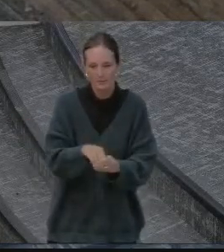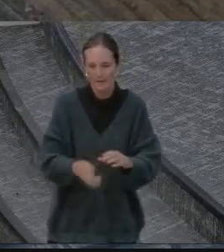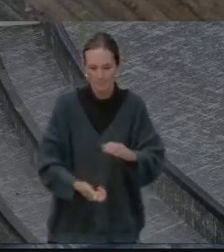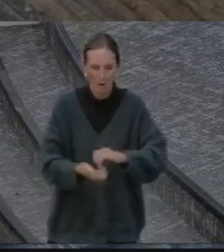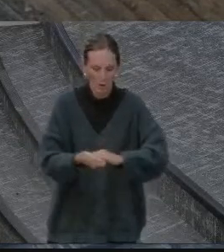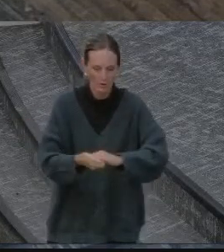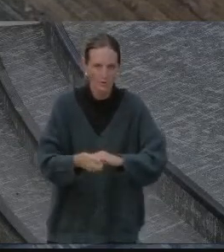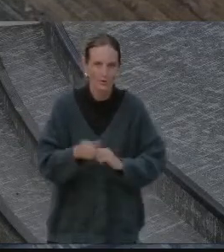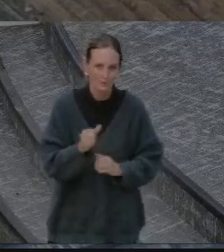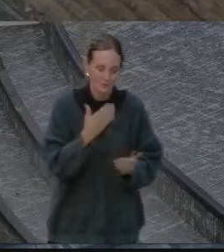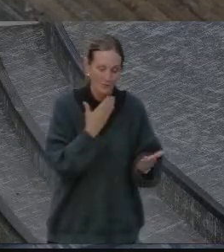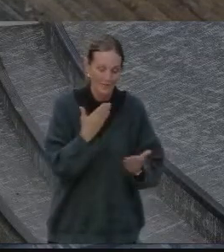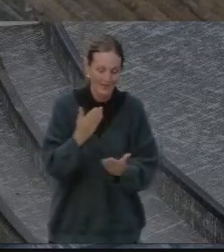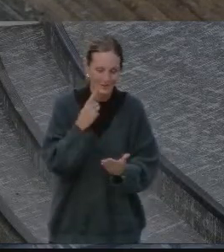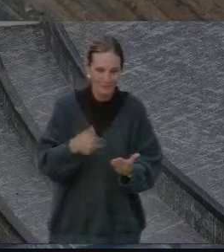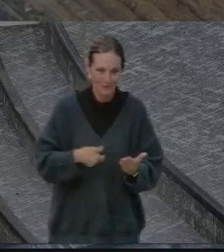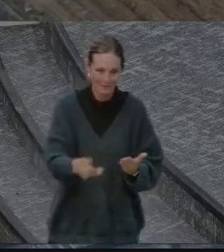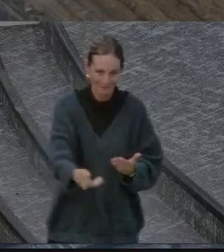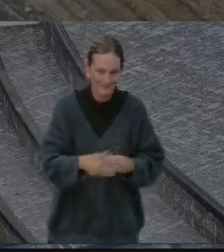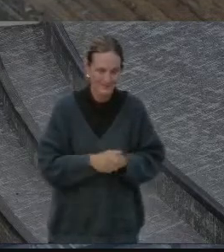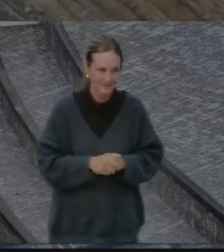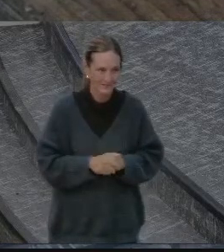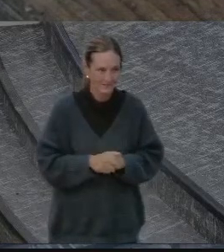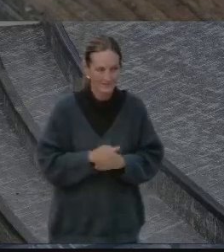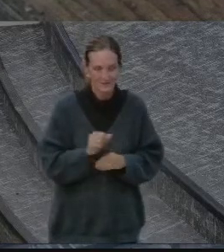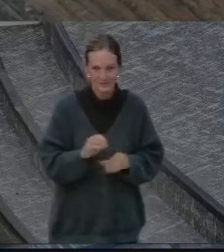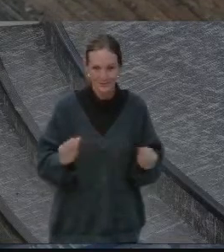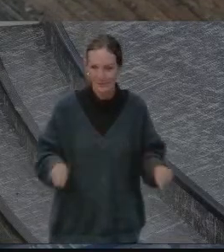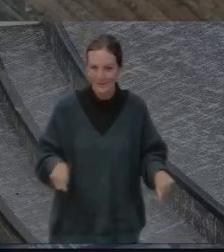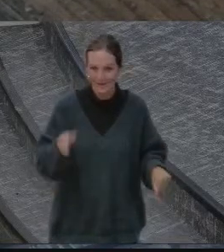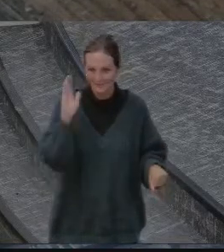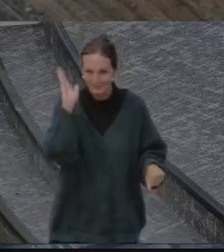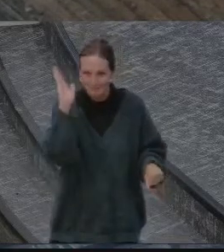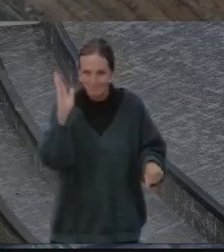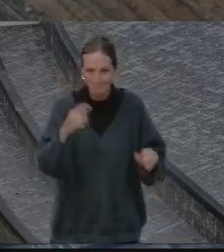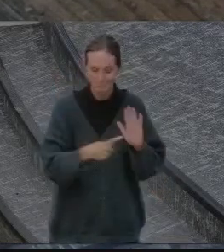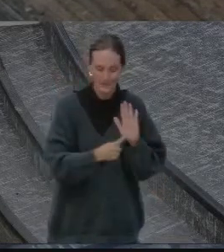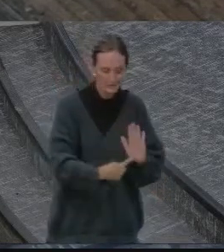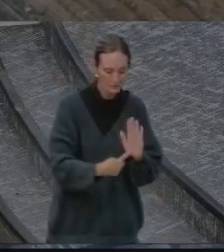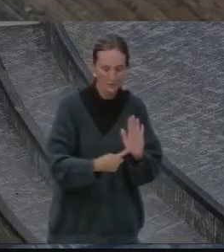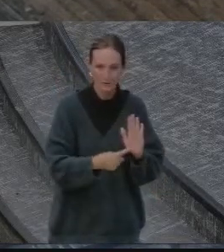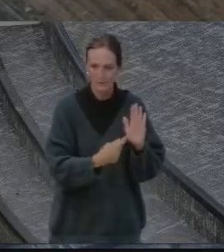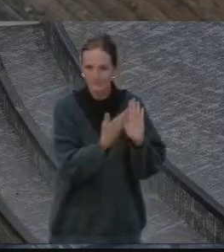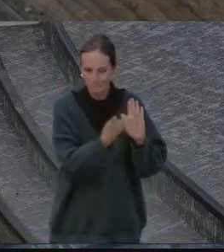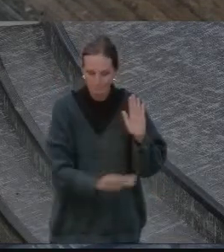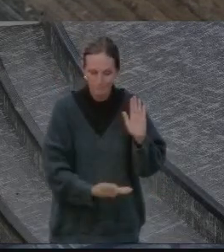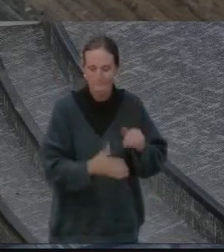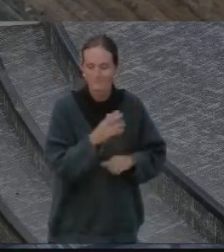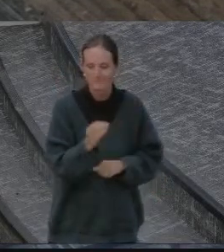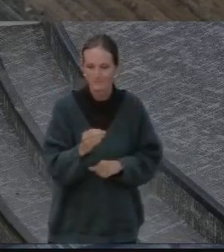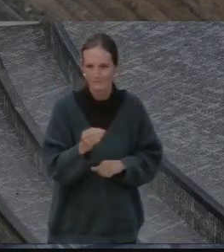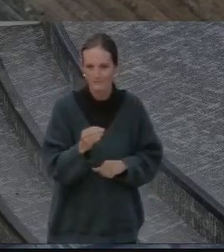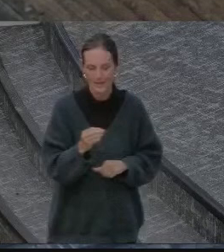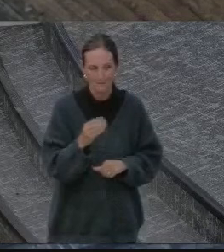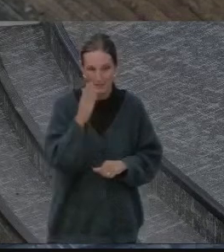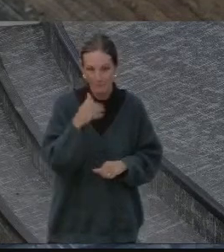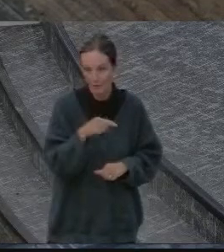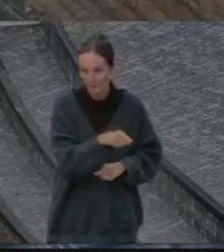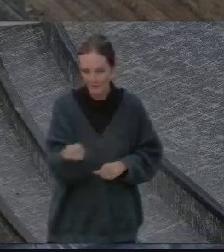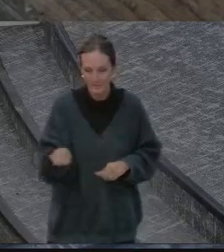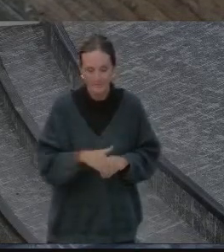Again, just thank you so much for having us out to get to present this and talk to you guys and get in front of you. And thank you so much